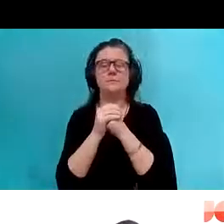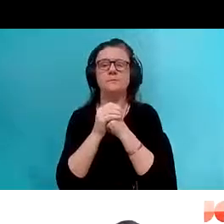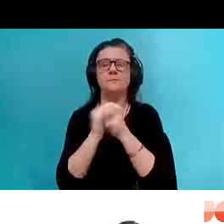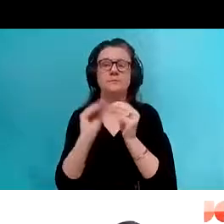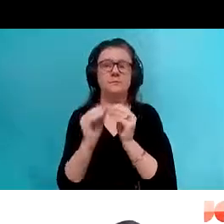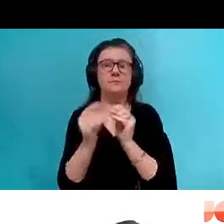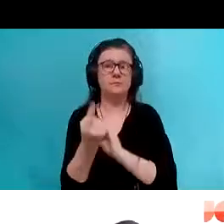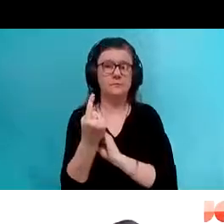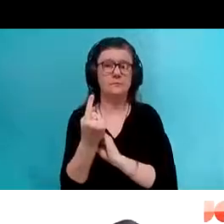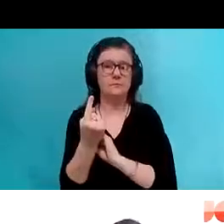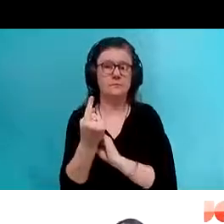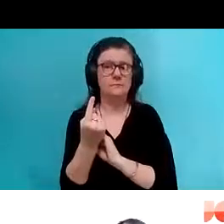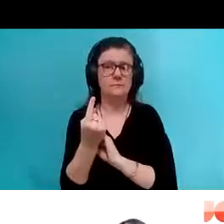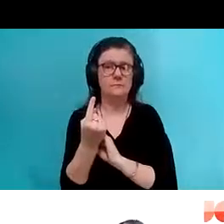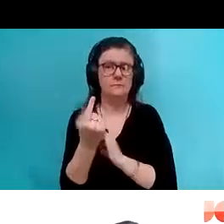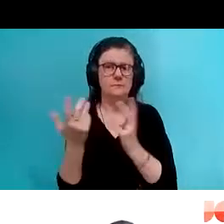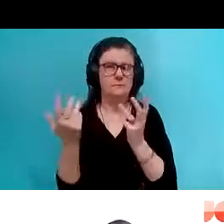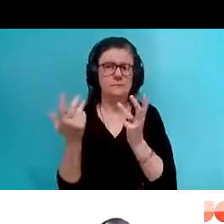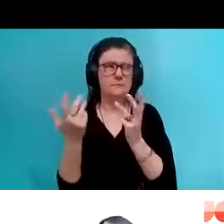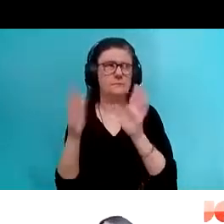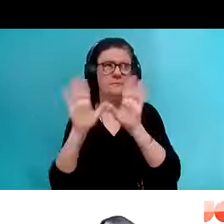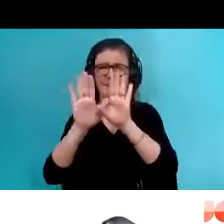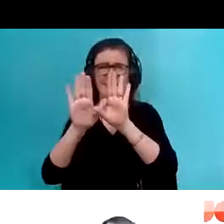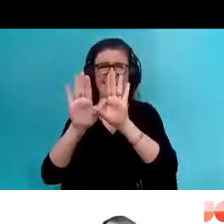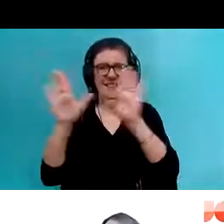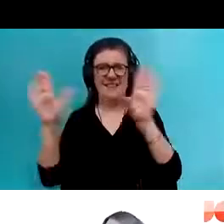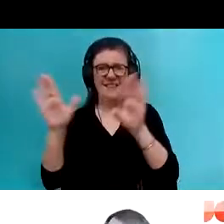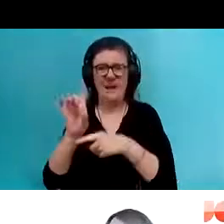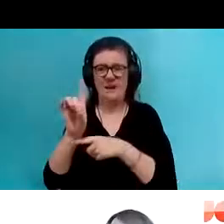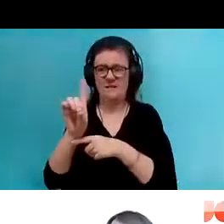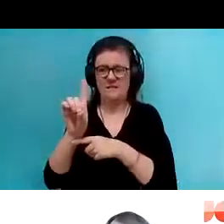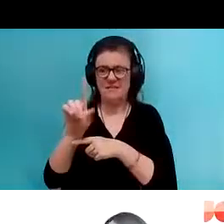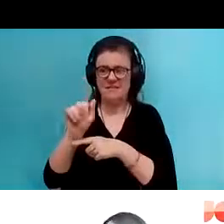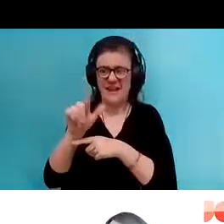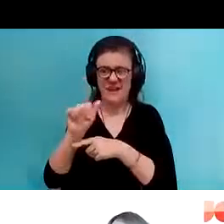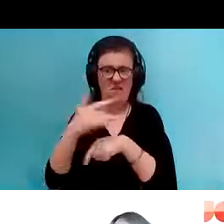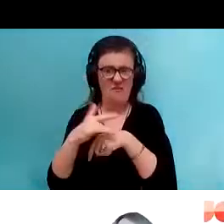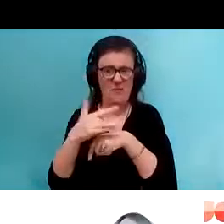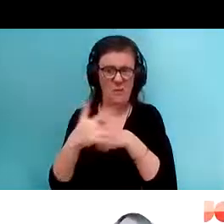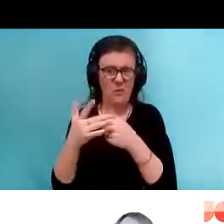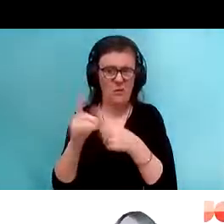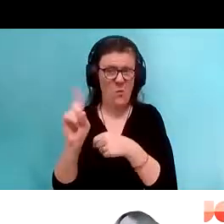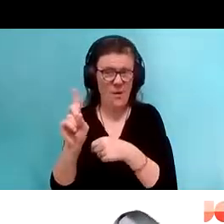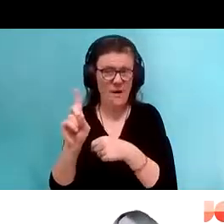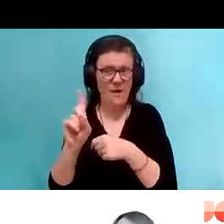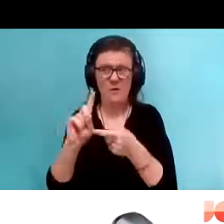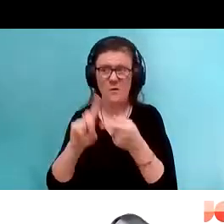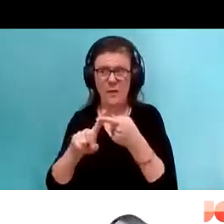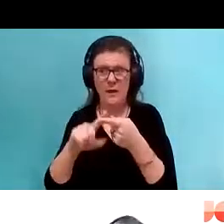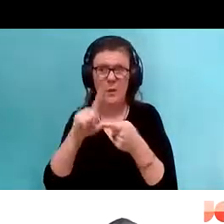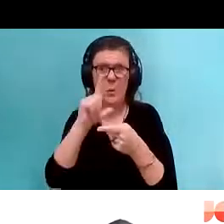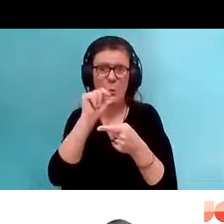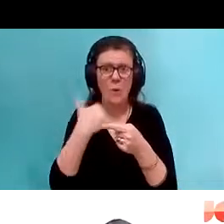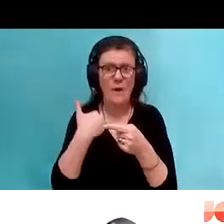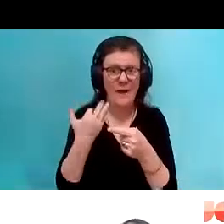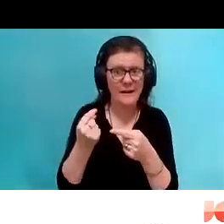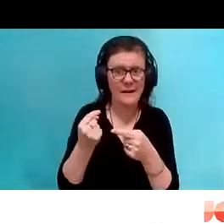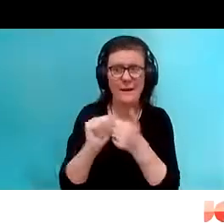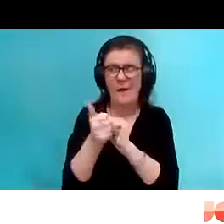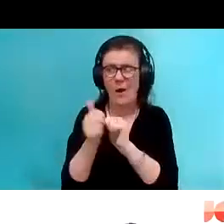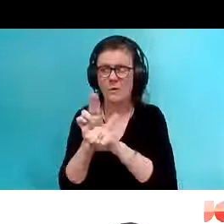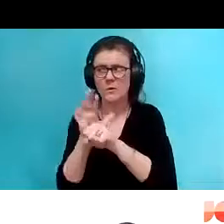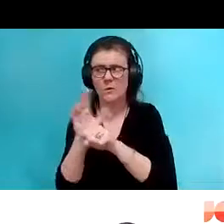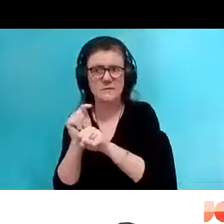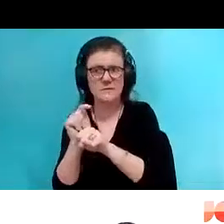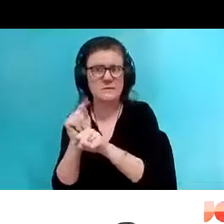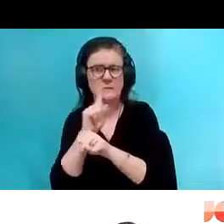really unclear what data on persons with disabilities was available and how that data was being used. There was a lot of